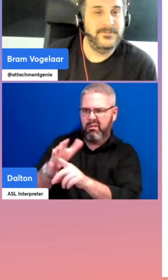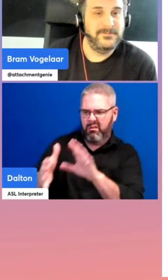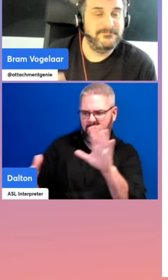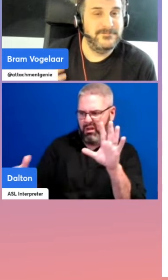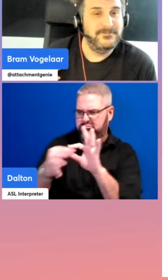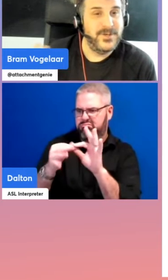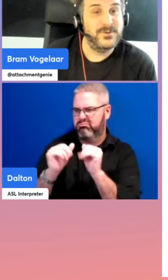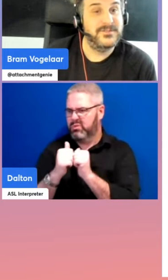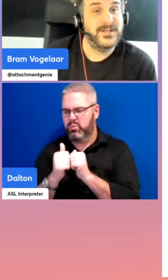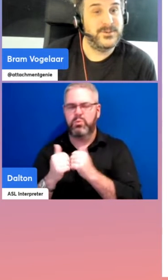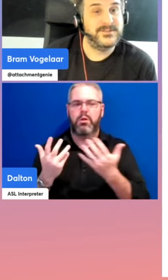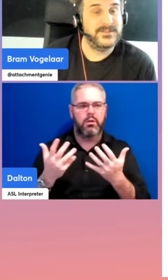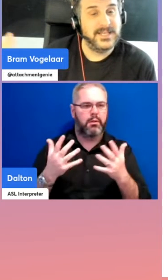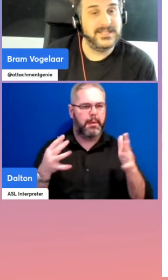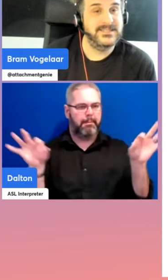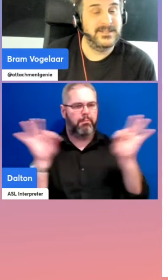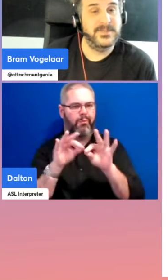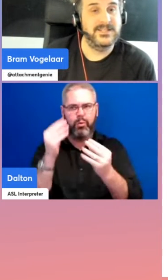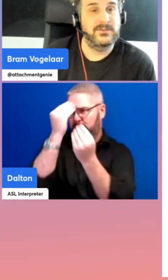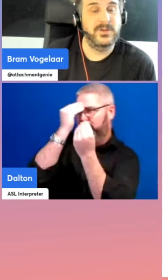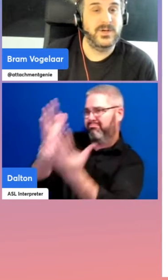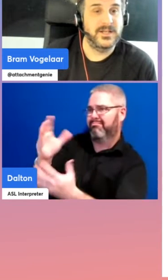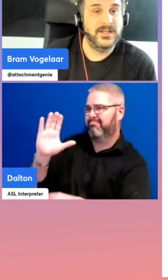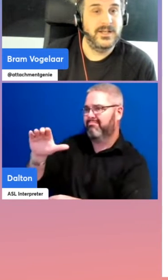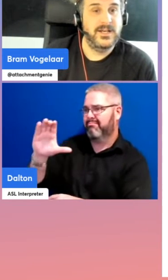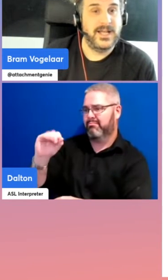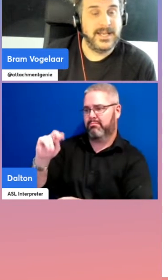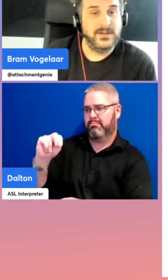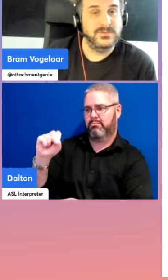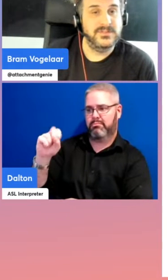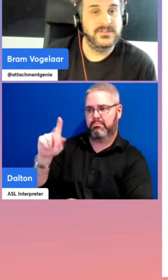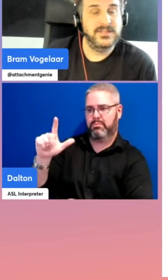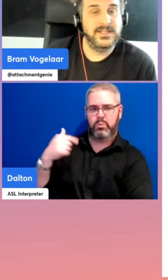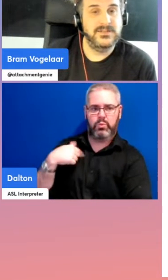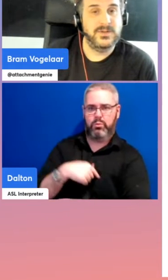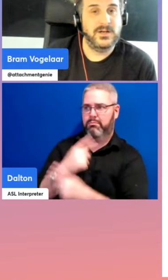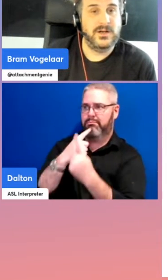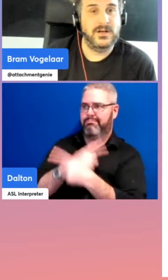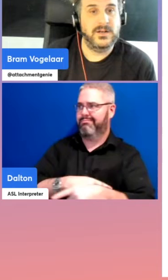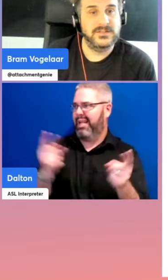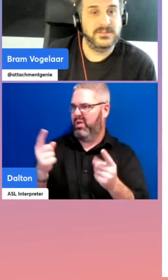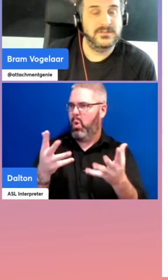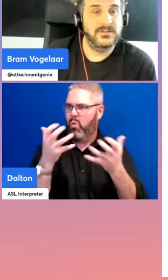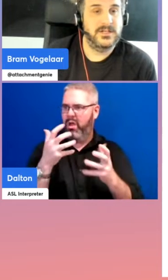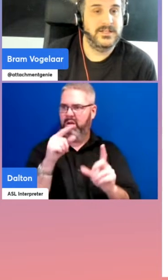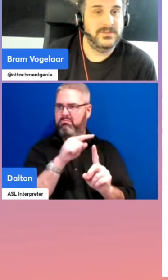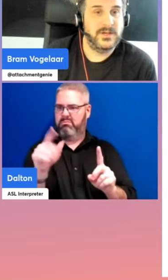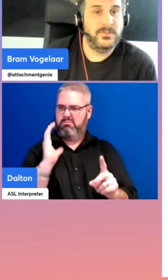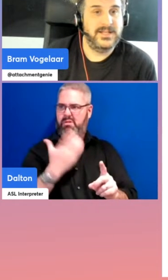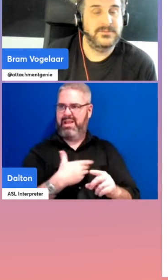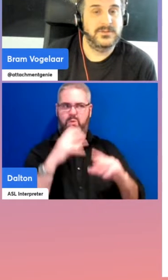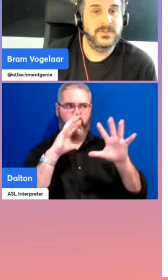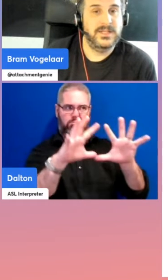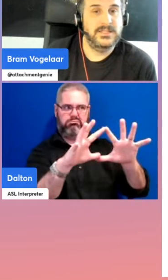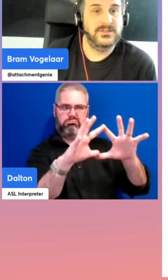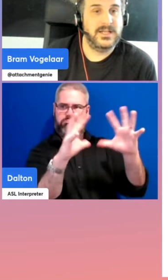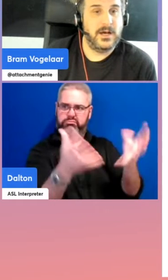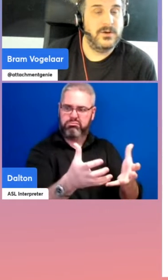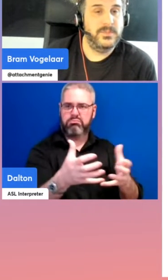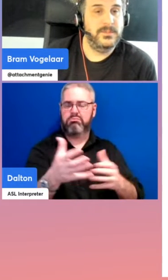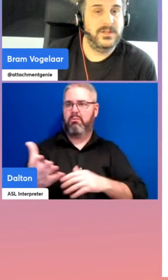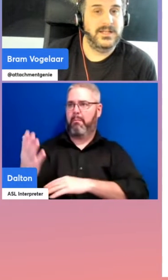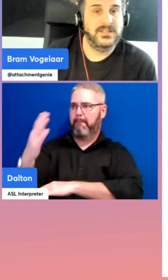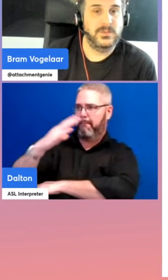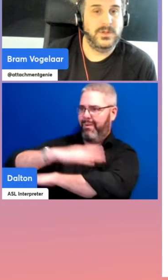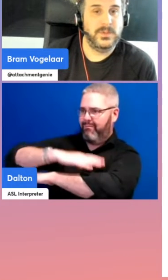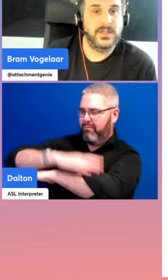we notify Consul that it's something that we want to announce into our cluster, into our platform, so that